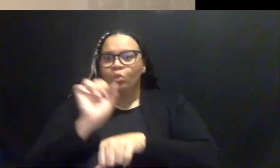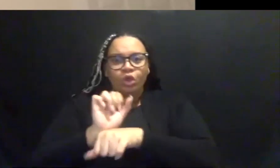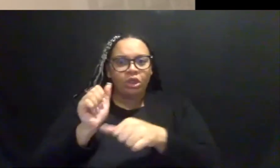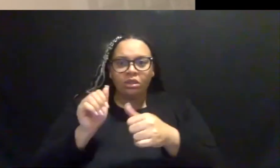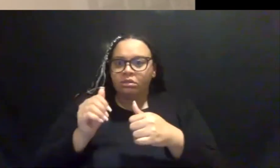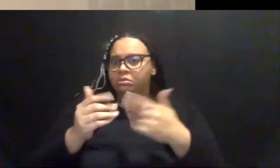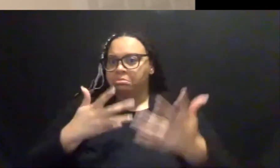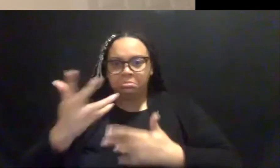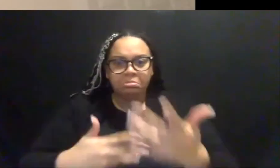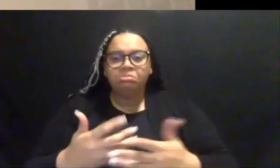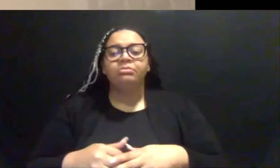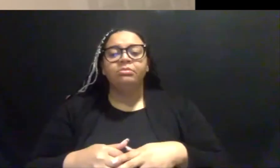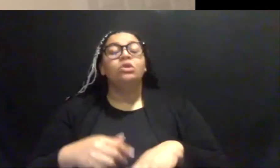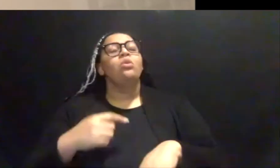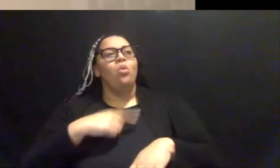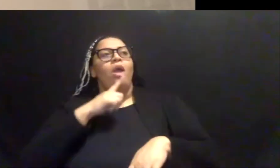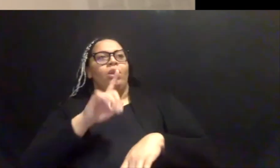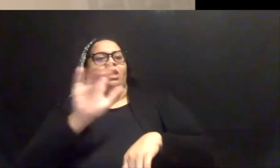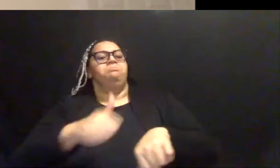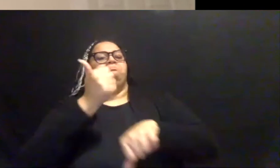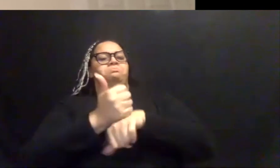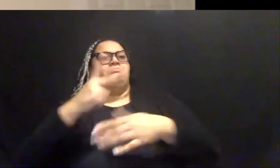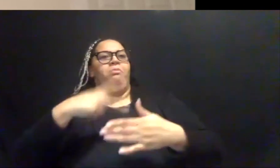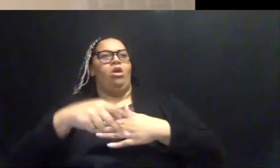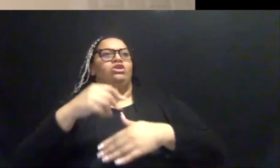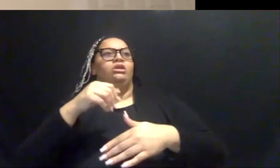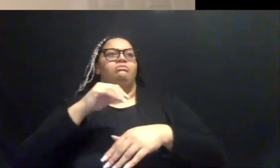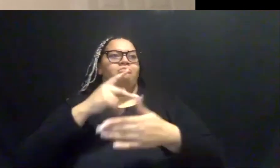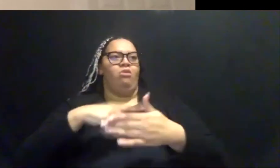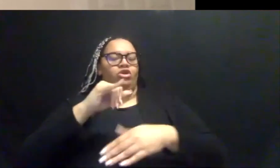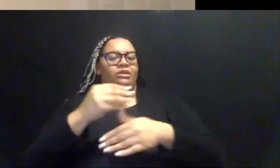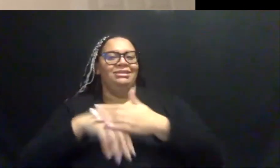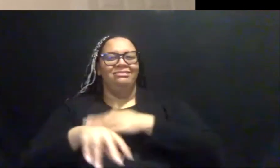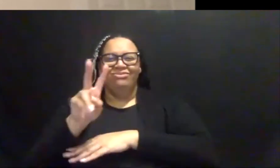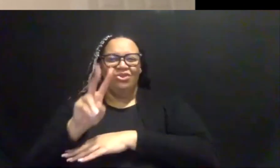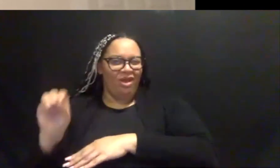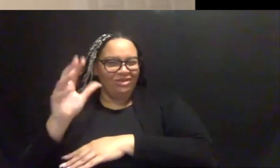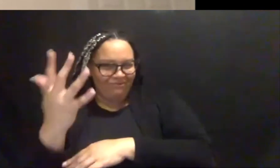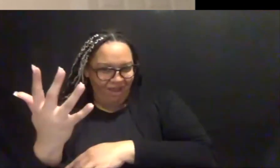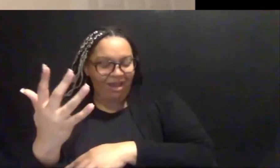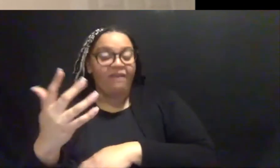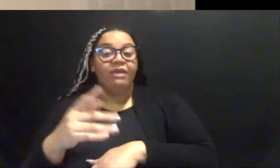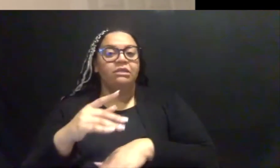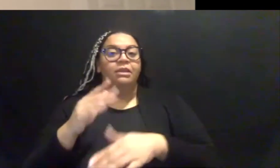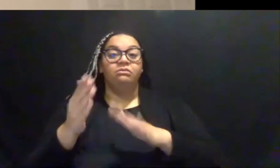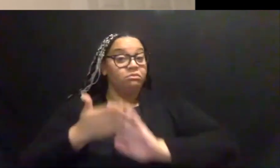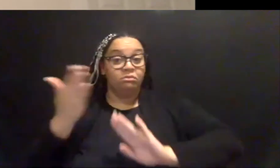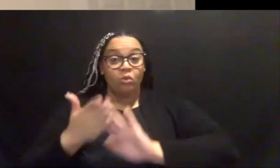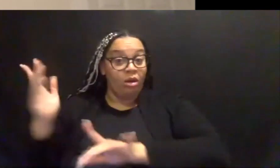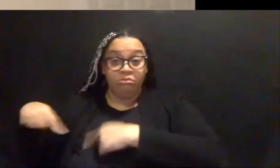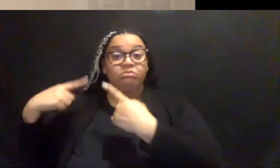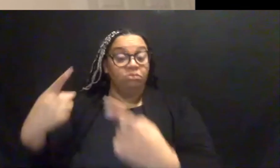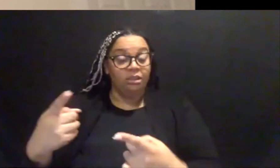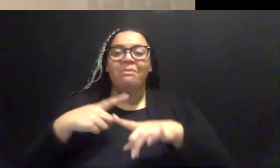I really got the project off the ground in 2005. So it's been running since then. Unfortunately, the last time